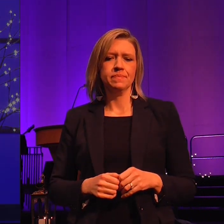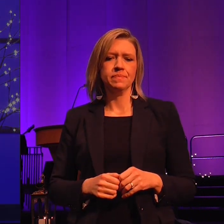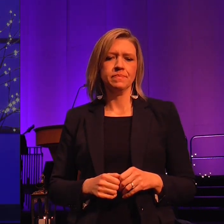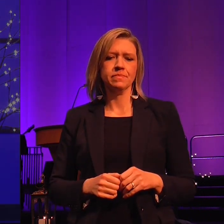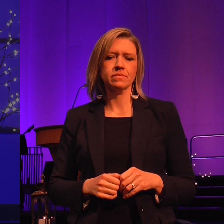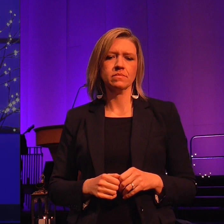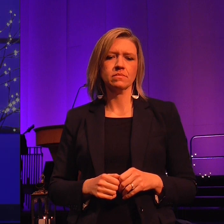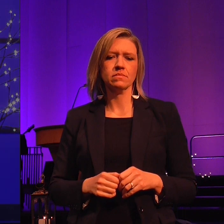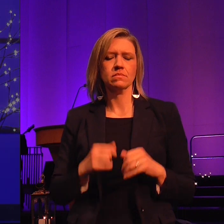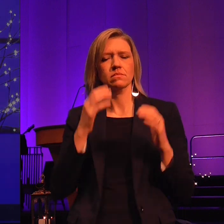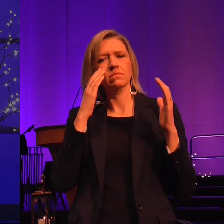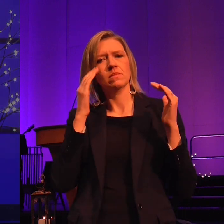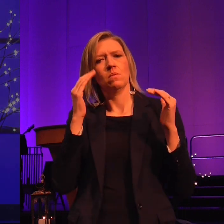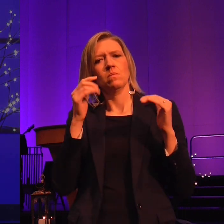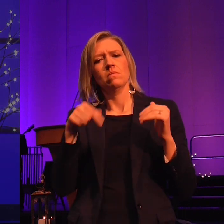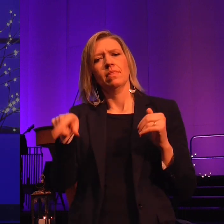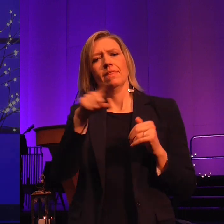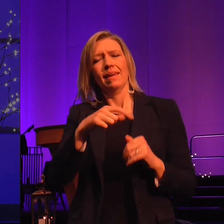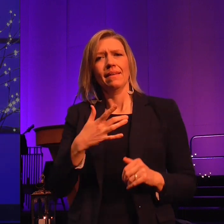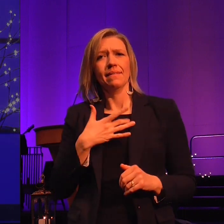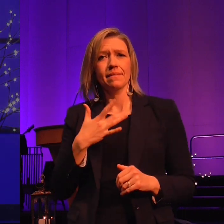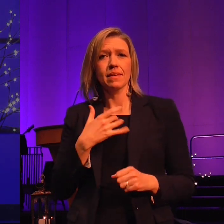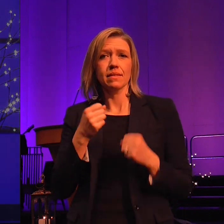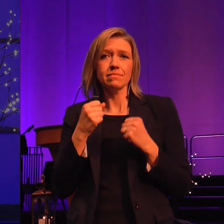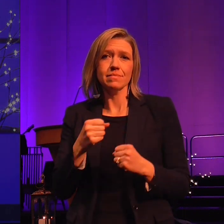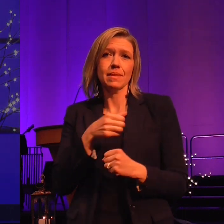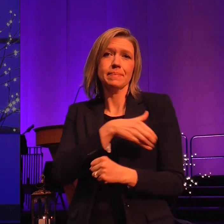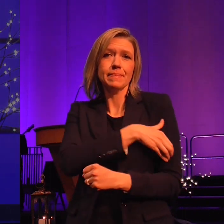May they feel the power of the living spirit where they are,